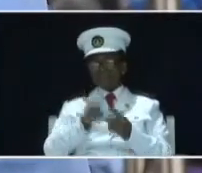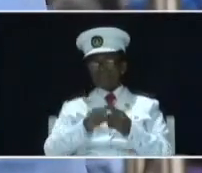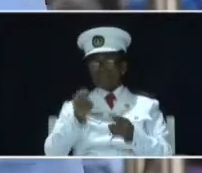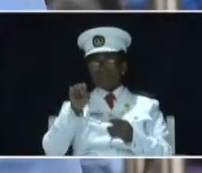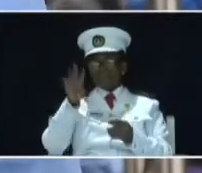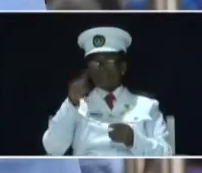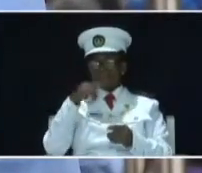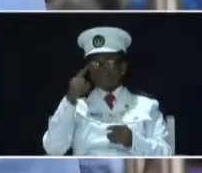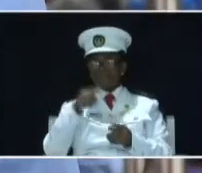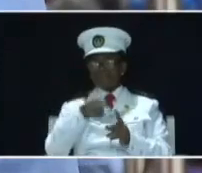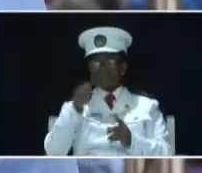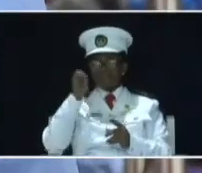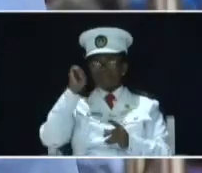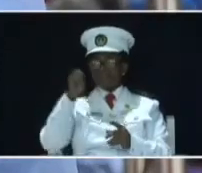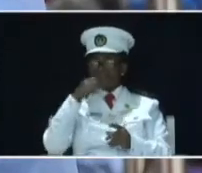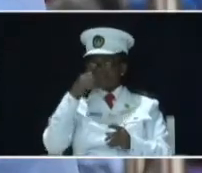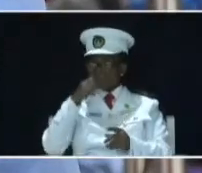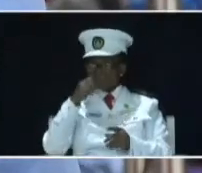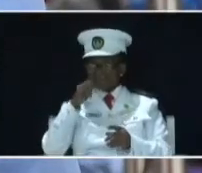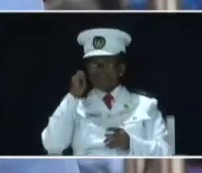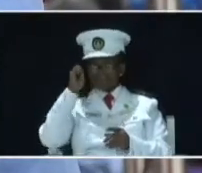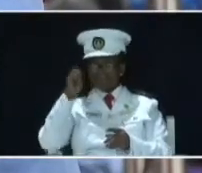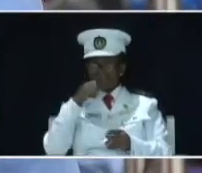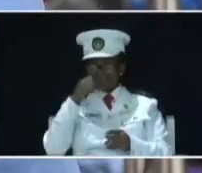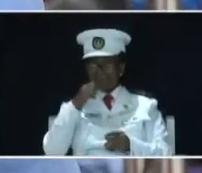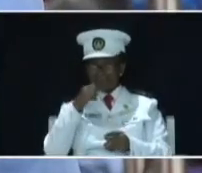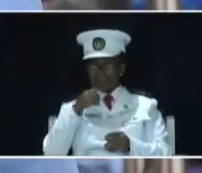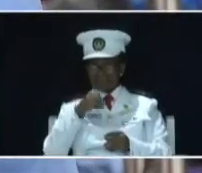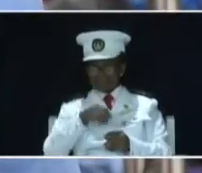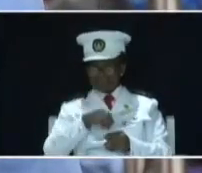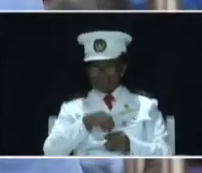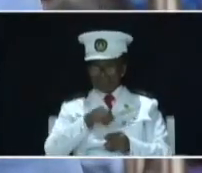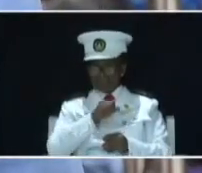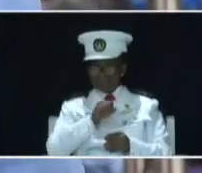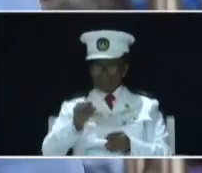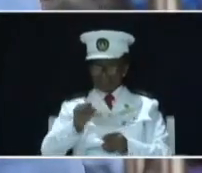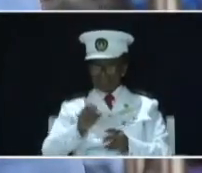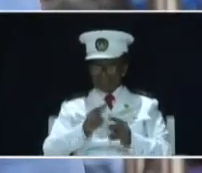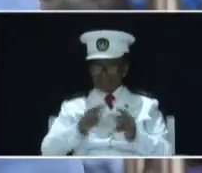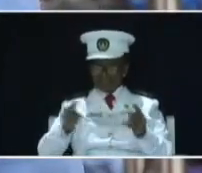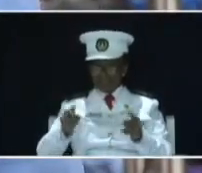speaking a very still, small voice.